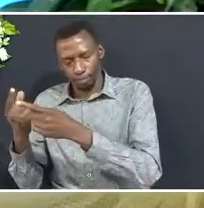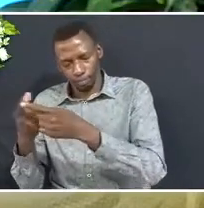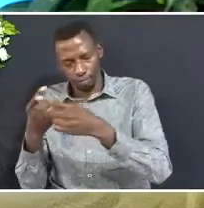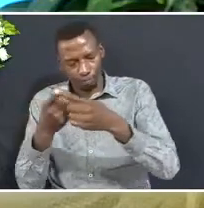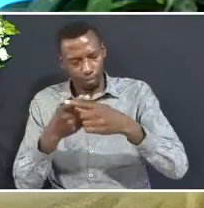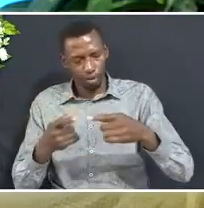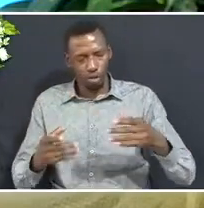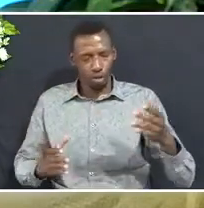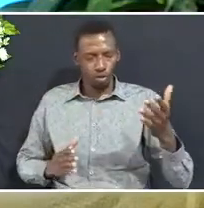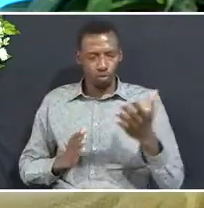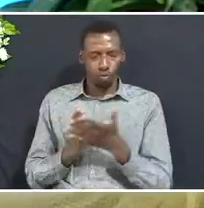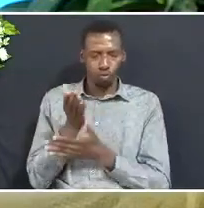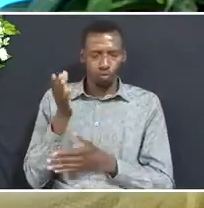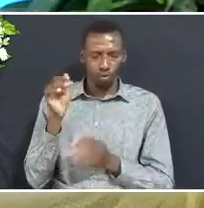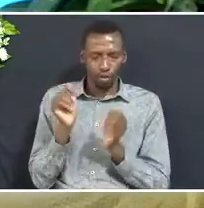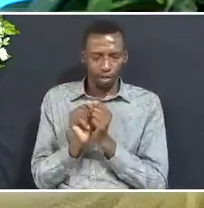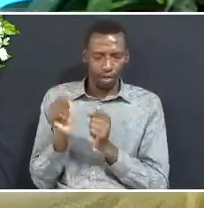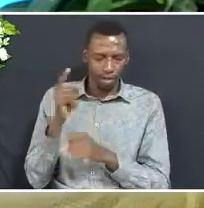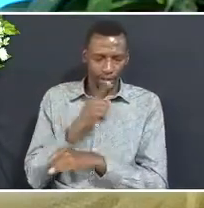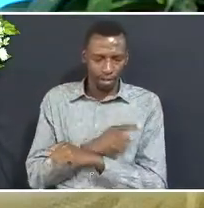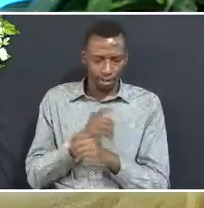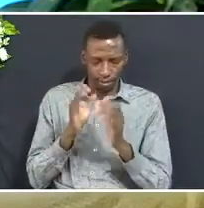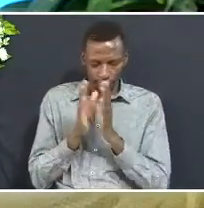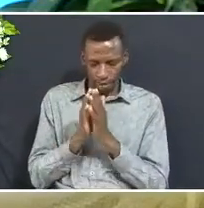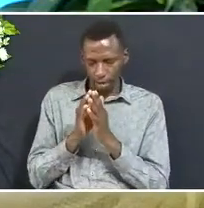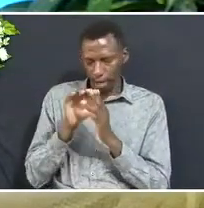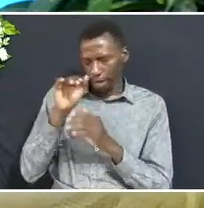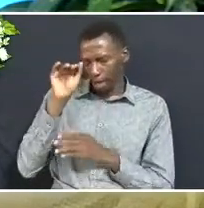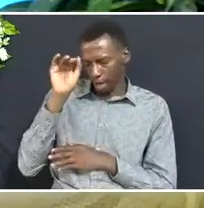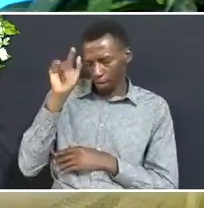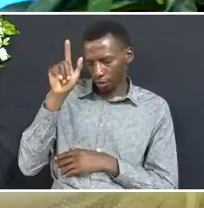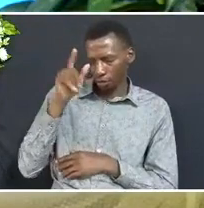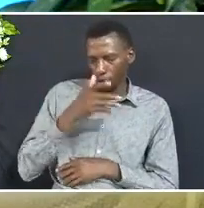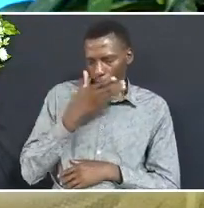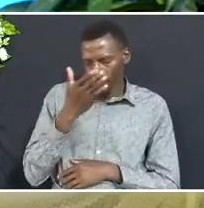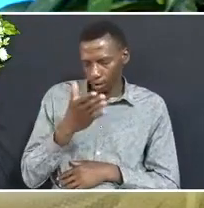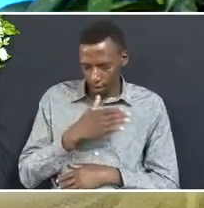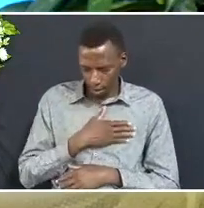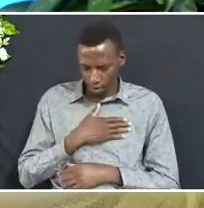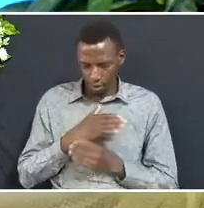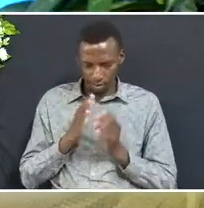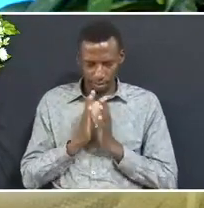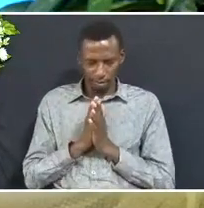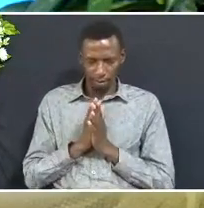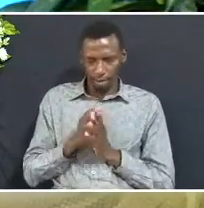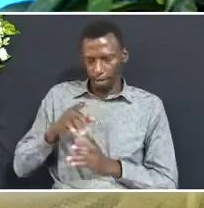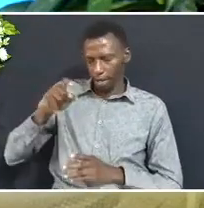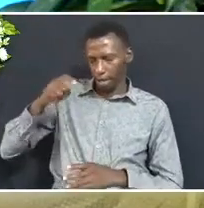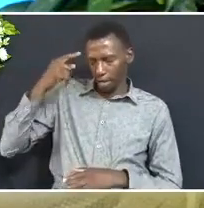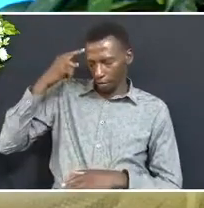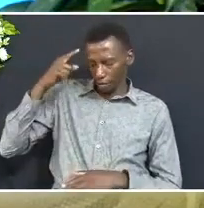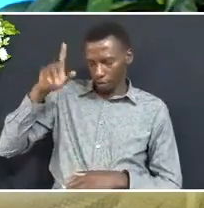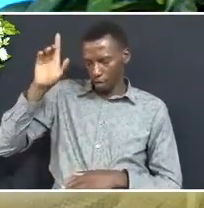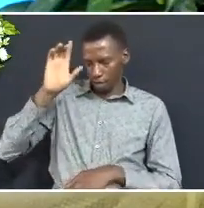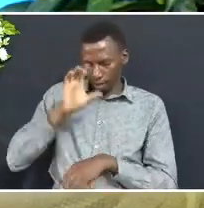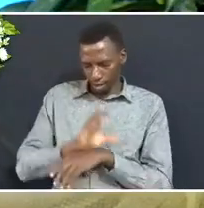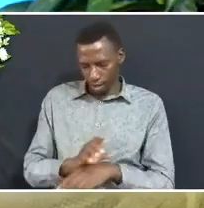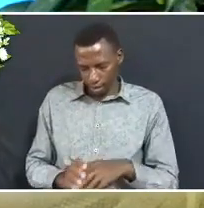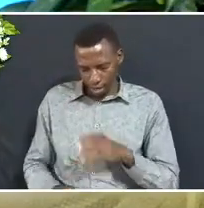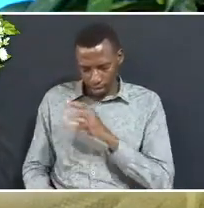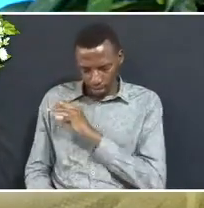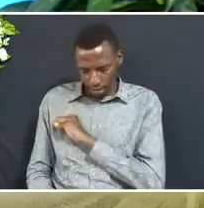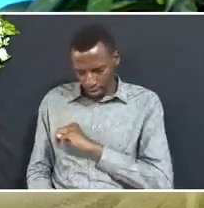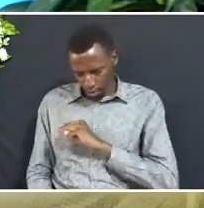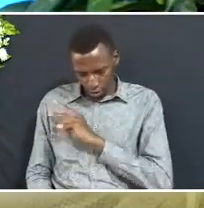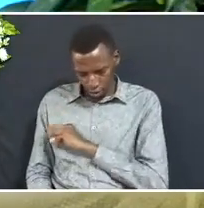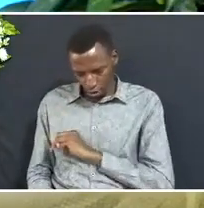prayer. We pray that, Lord, you may answer to our prayer requests and the need for your church to be a missionary